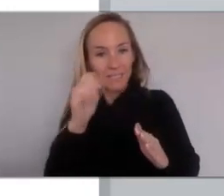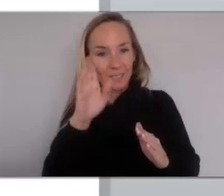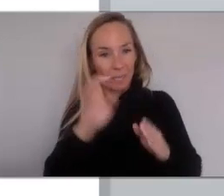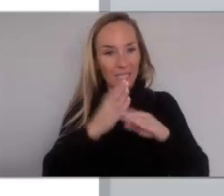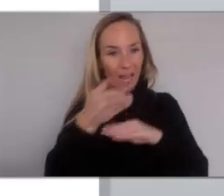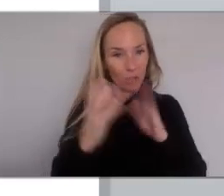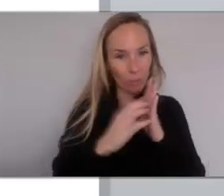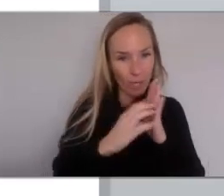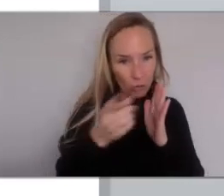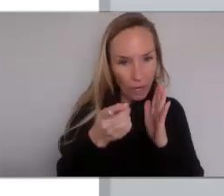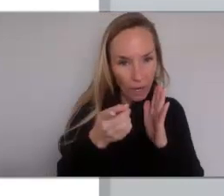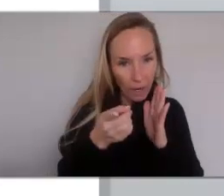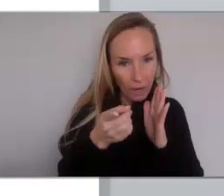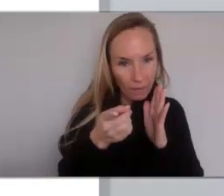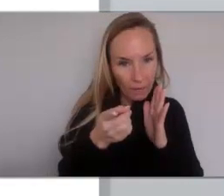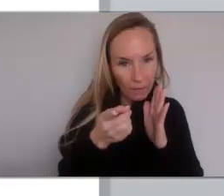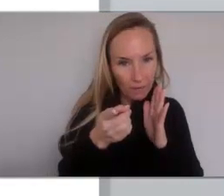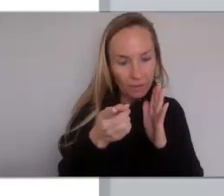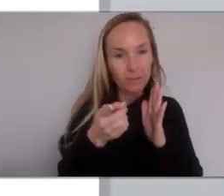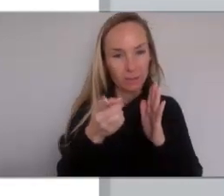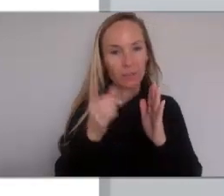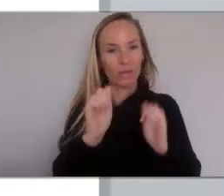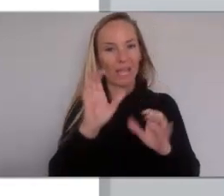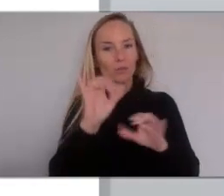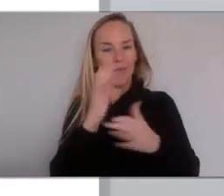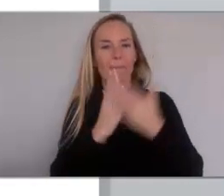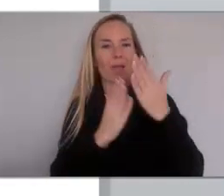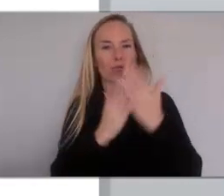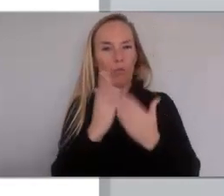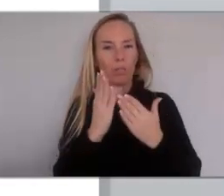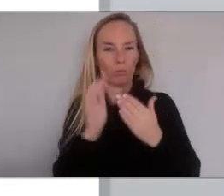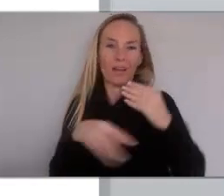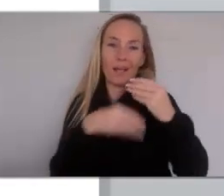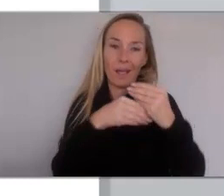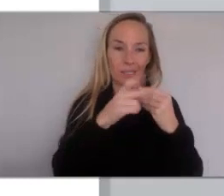paragraph, remove space. So you can go add or remove.